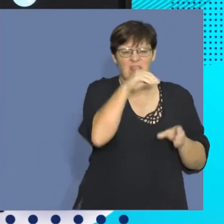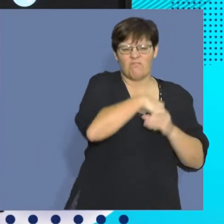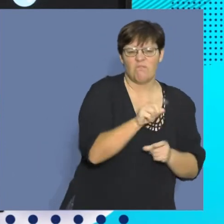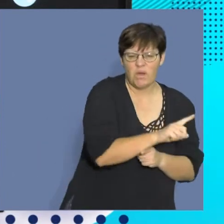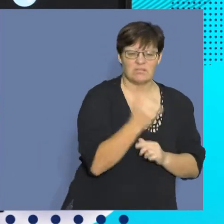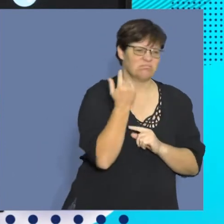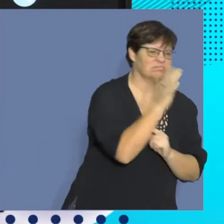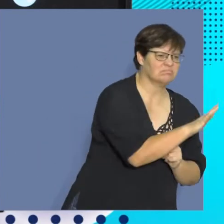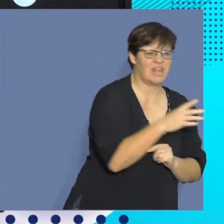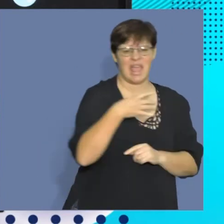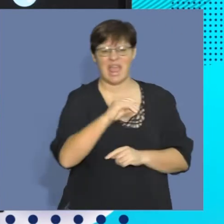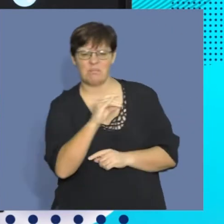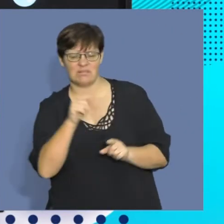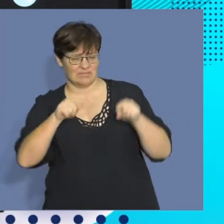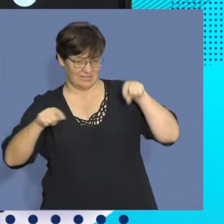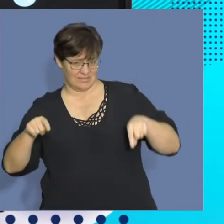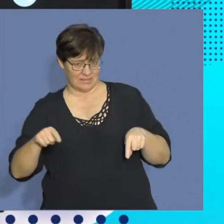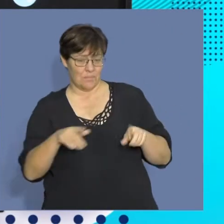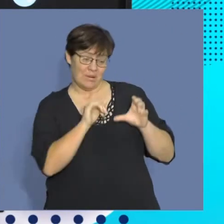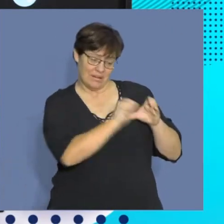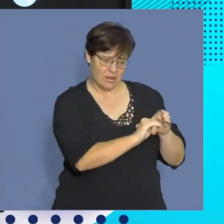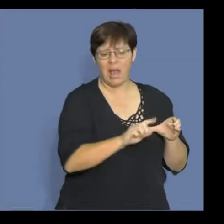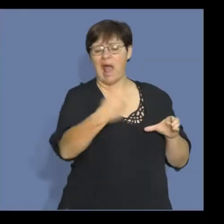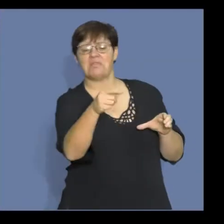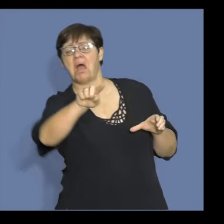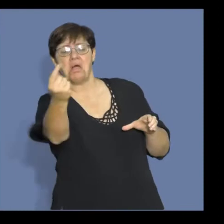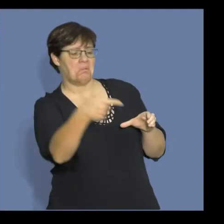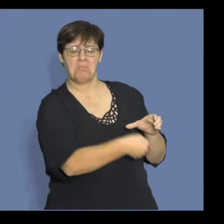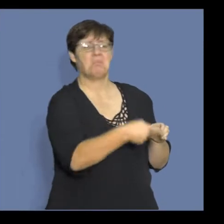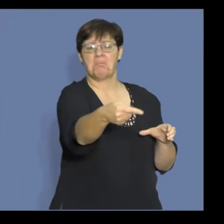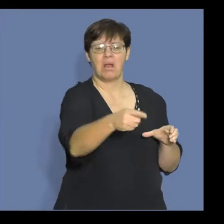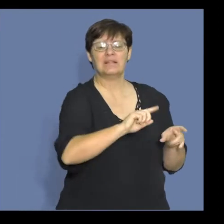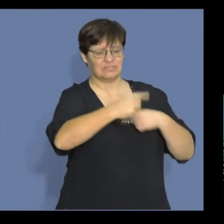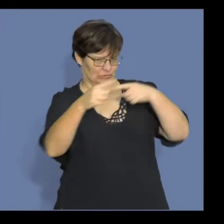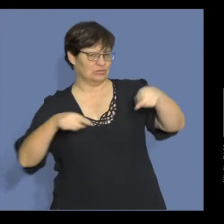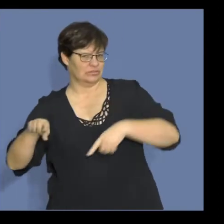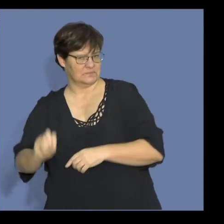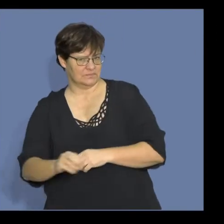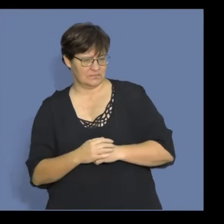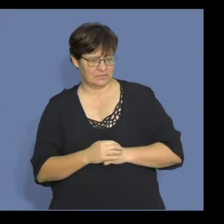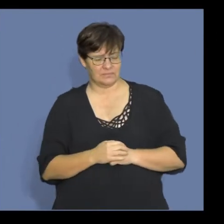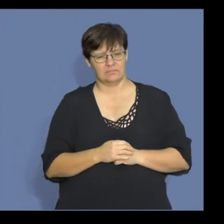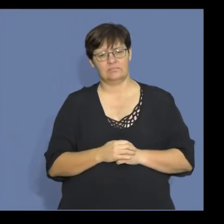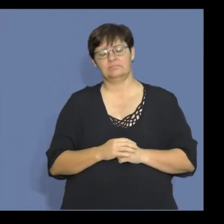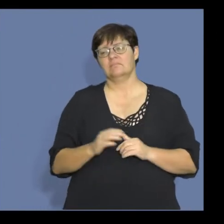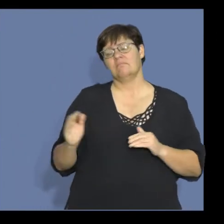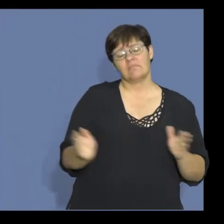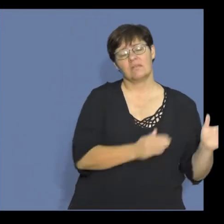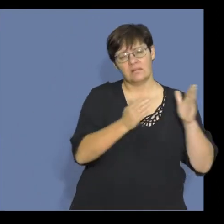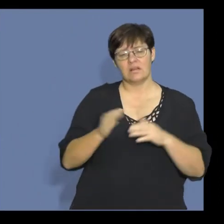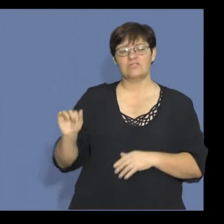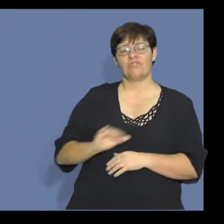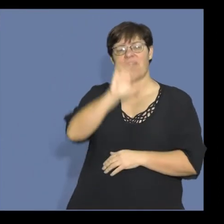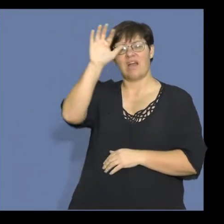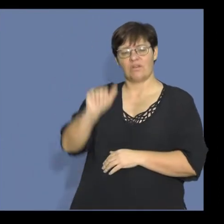fauna and flora, which is plant and animals that live in those areas. We also had an overview of the South